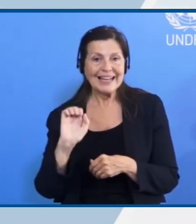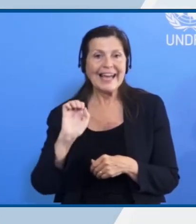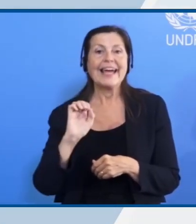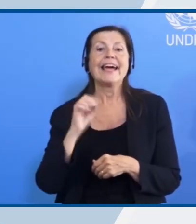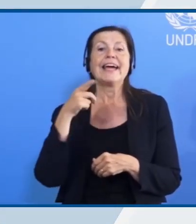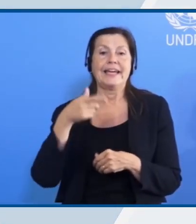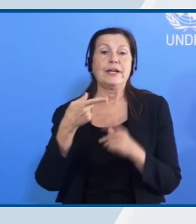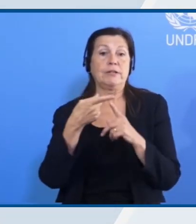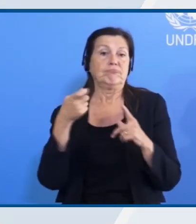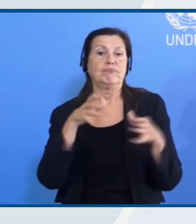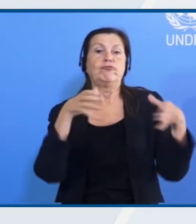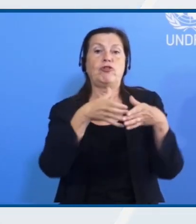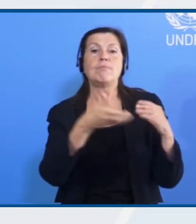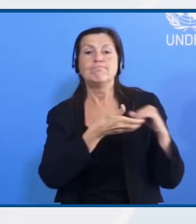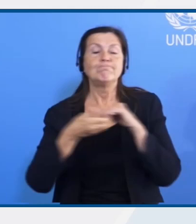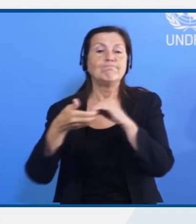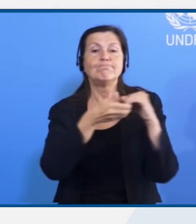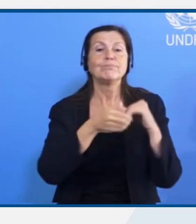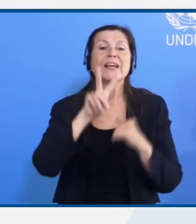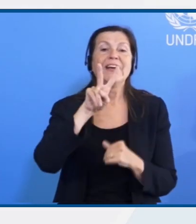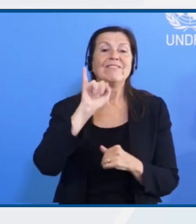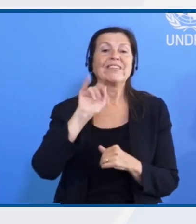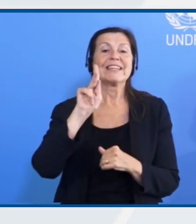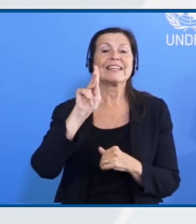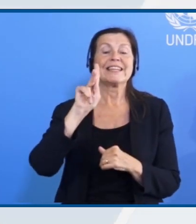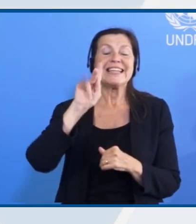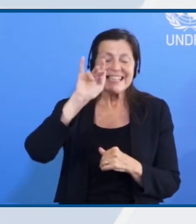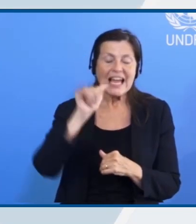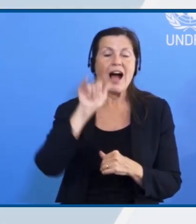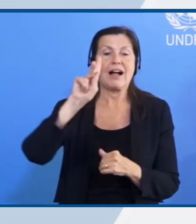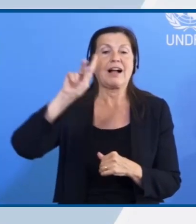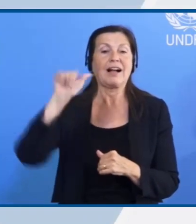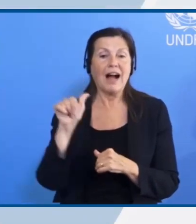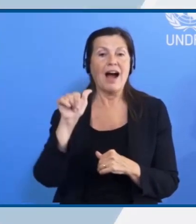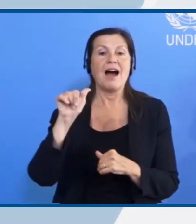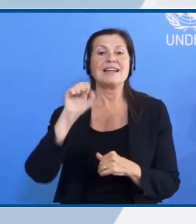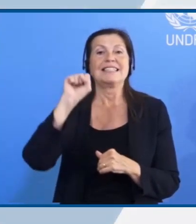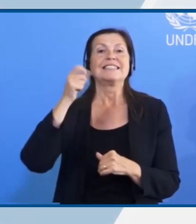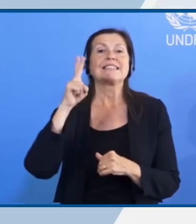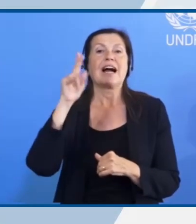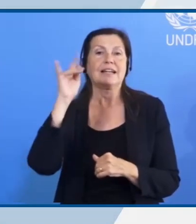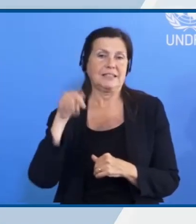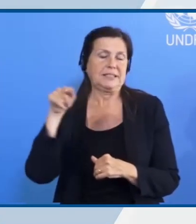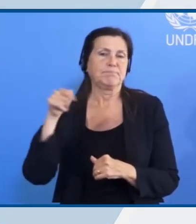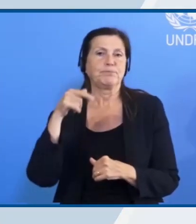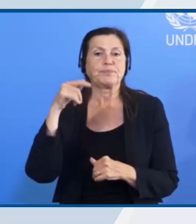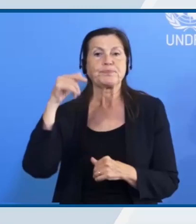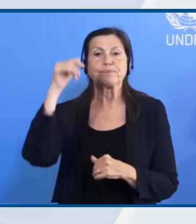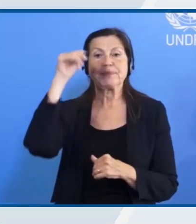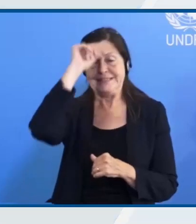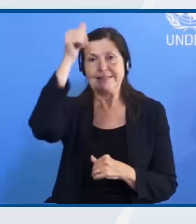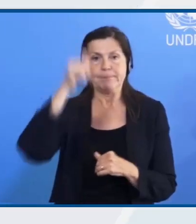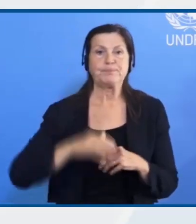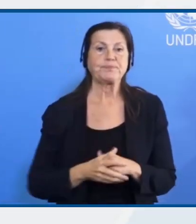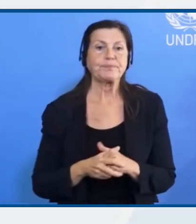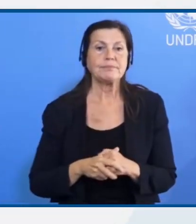SSP. So as you can see, different views, wonderful things here that are going to happen. let me do something very quickly. You know who